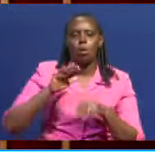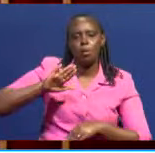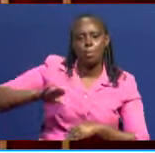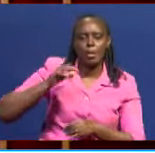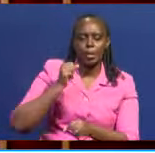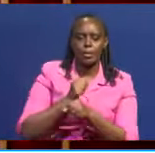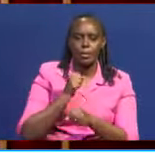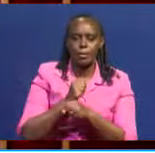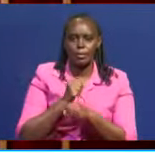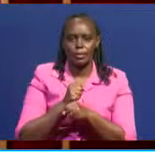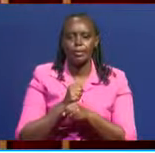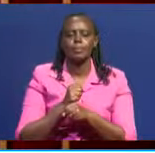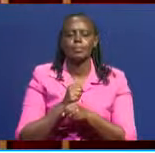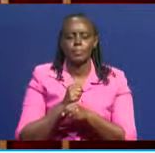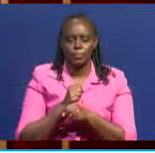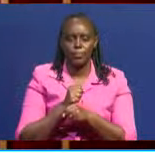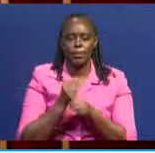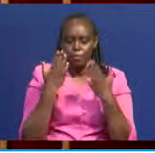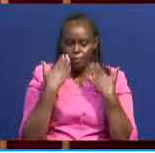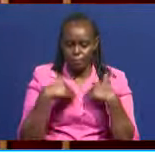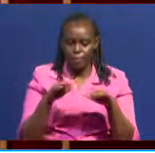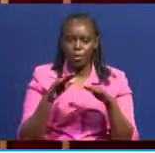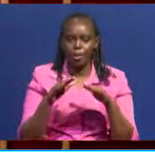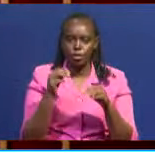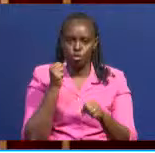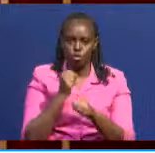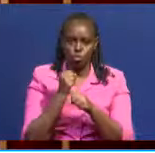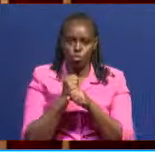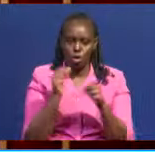works within the Central Park are completed